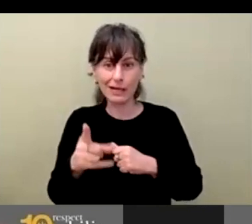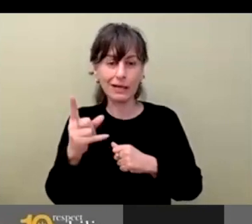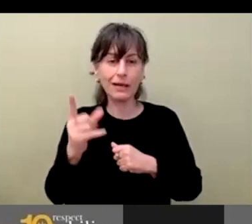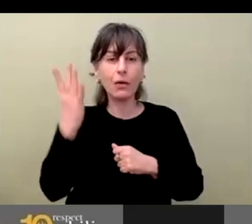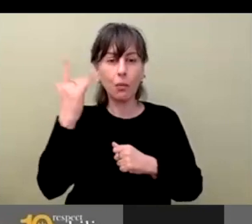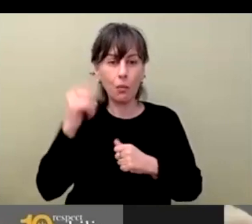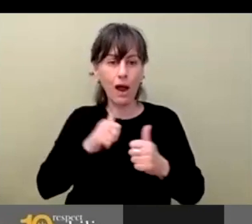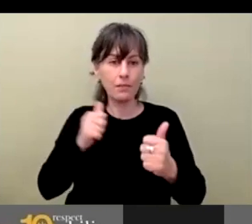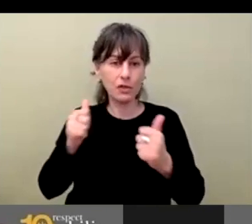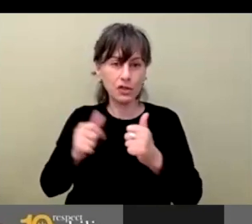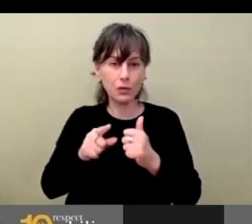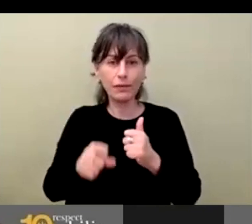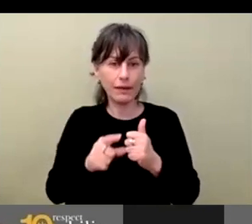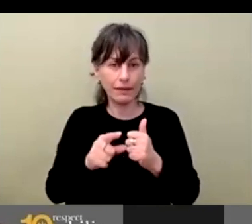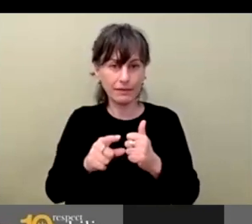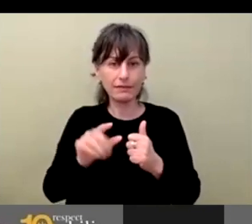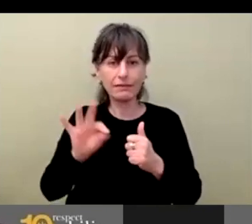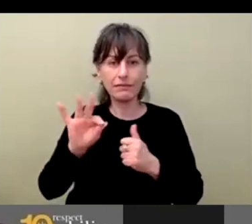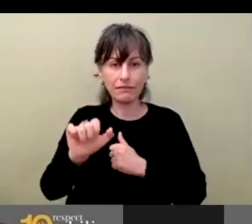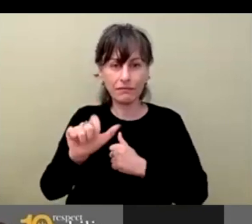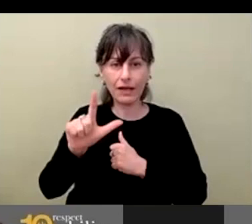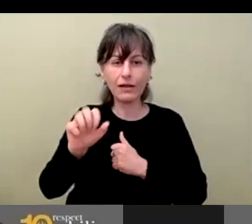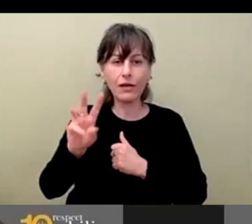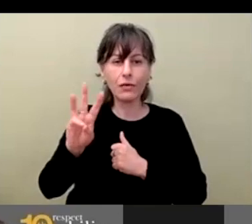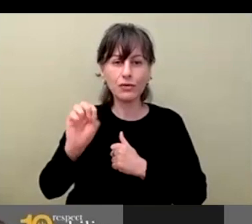this fellowship in the beginning.